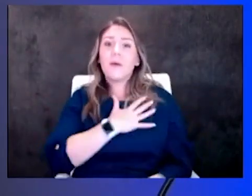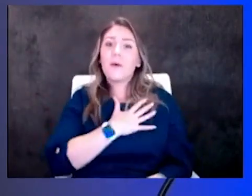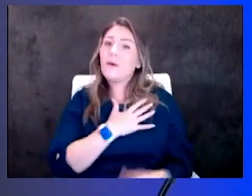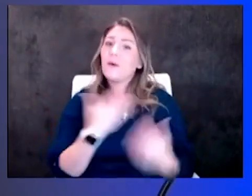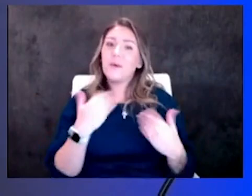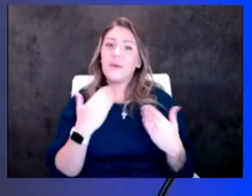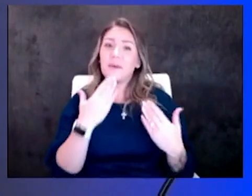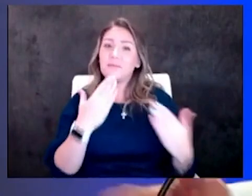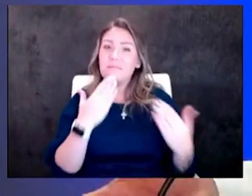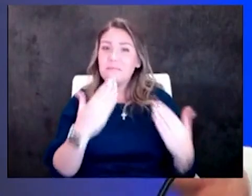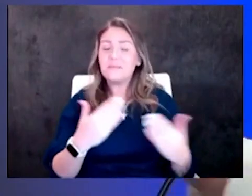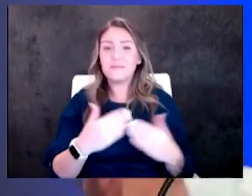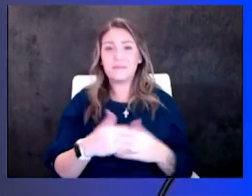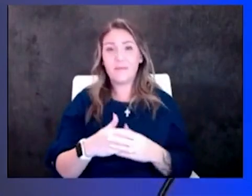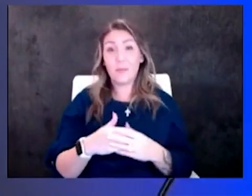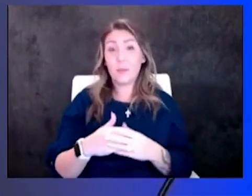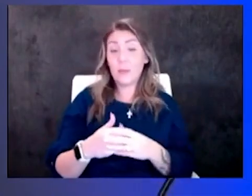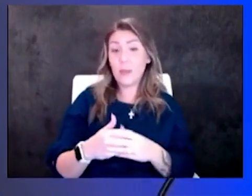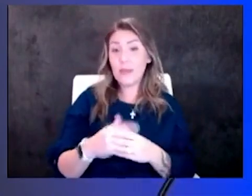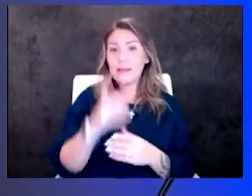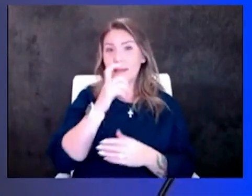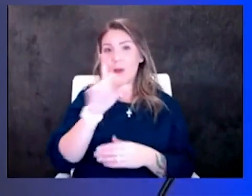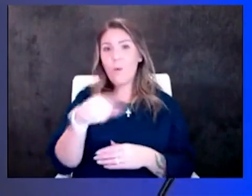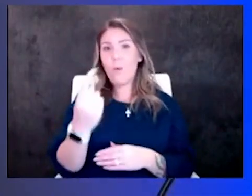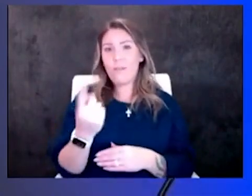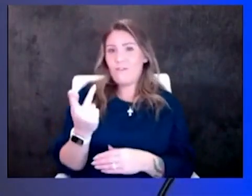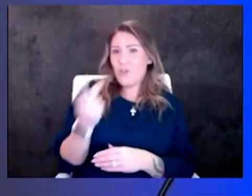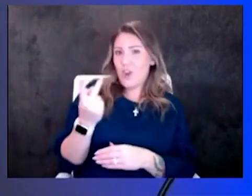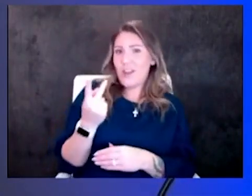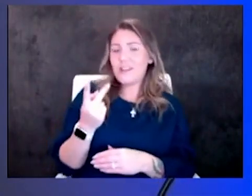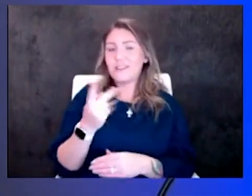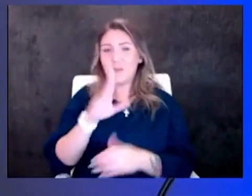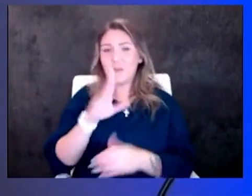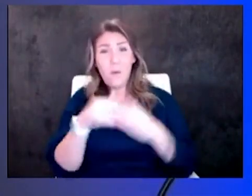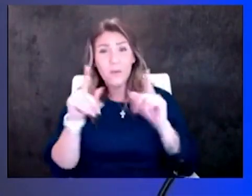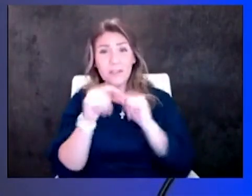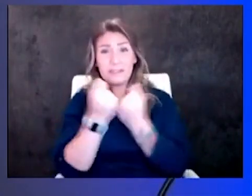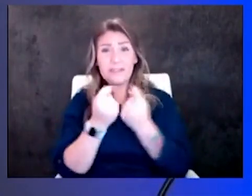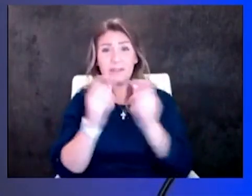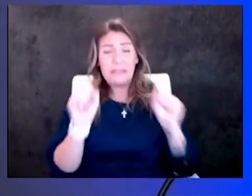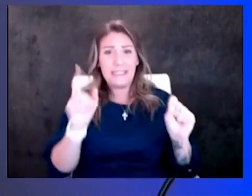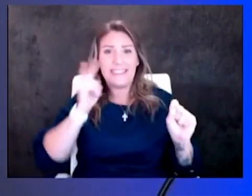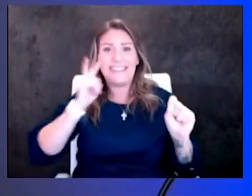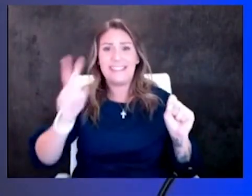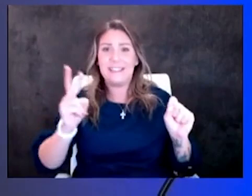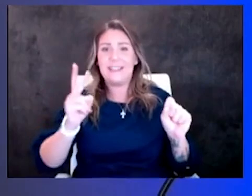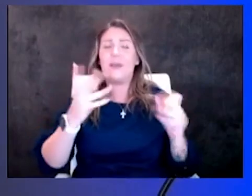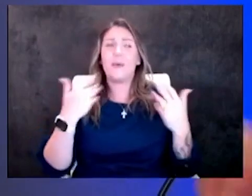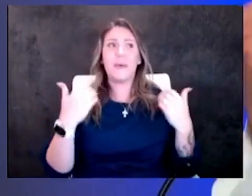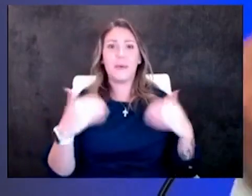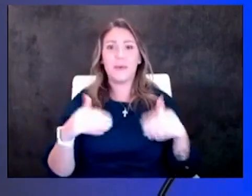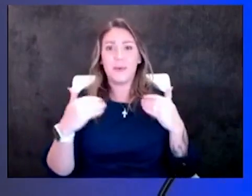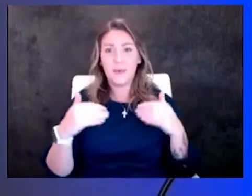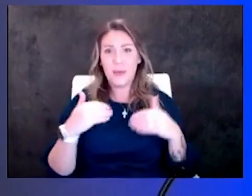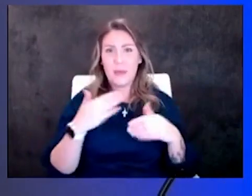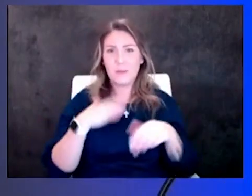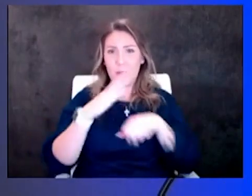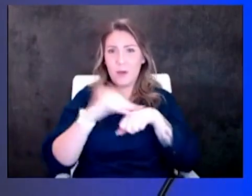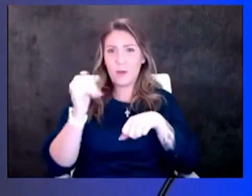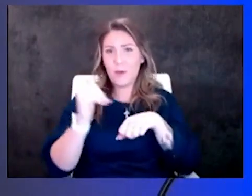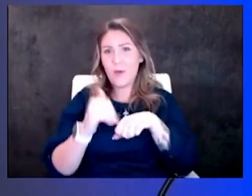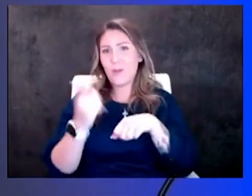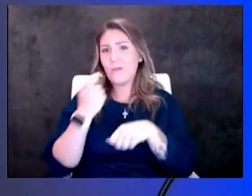just for Koji and my partners, it's true for the whole team. We can see it. I was on call this past week,